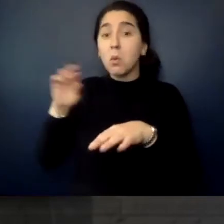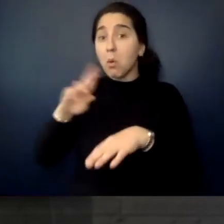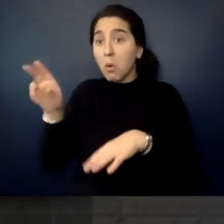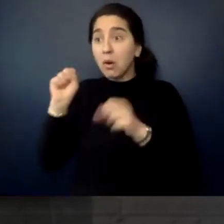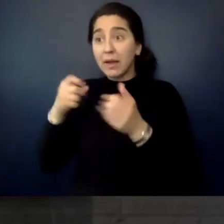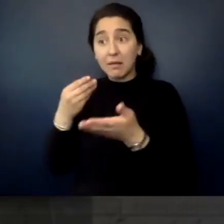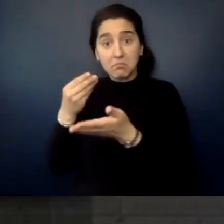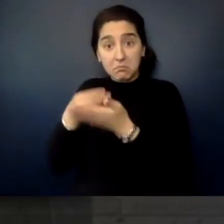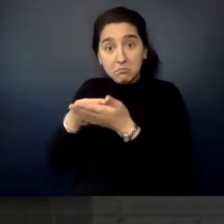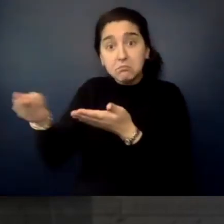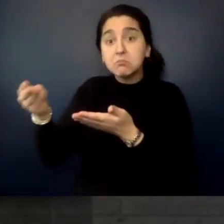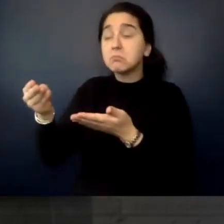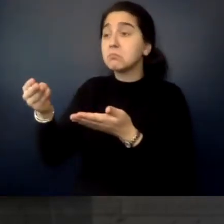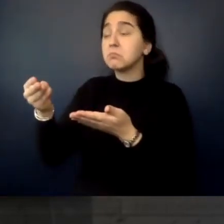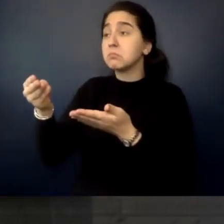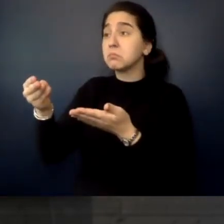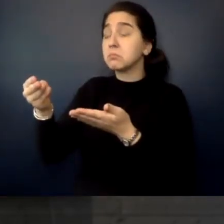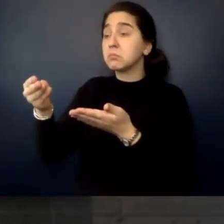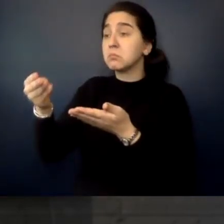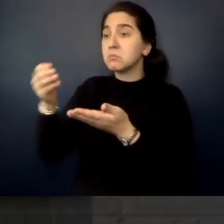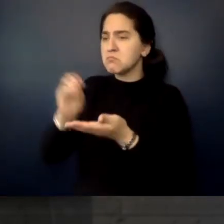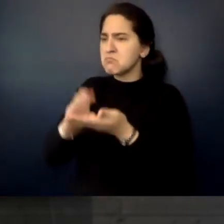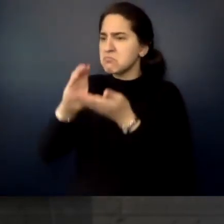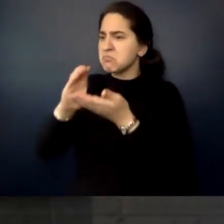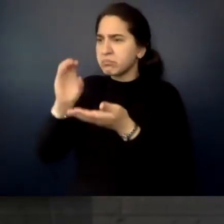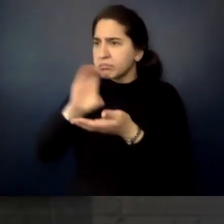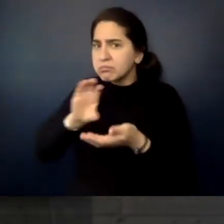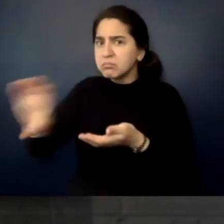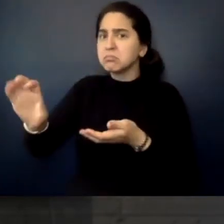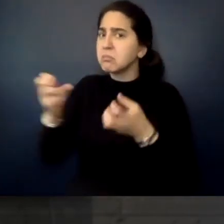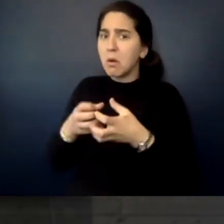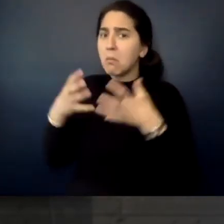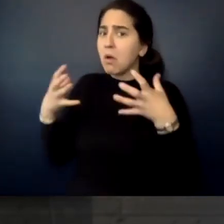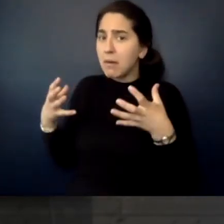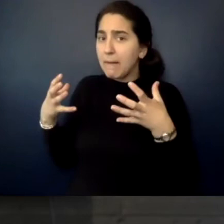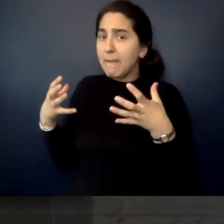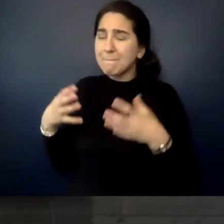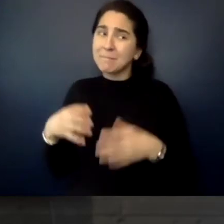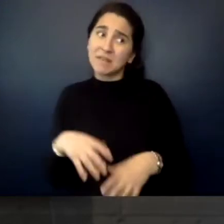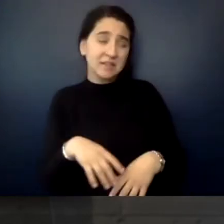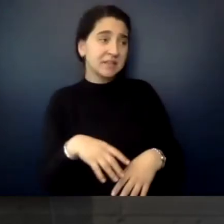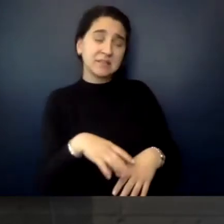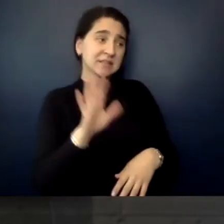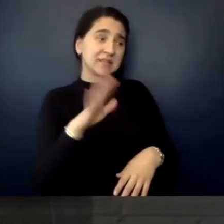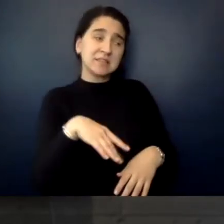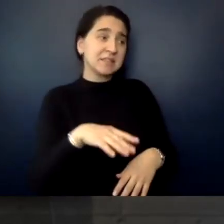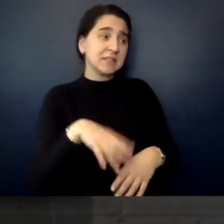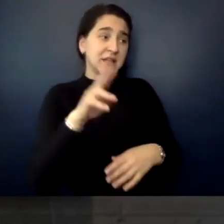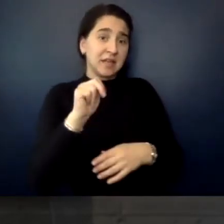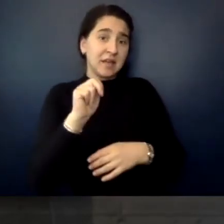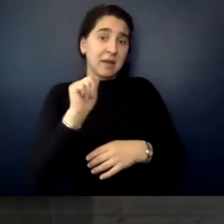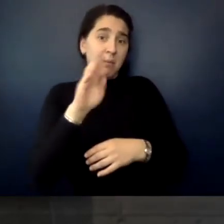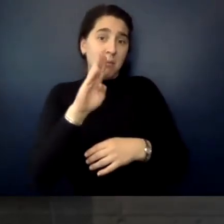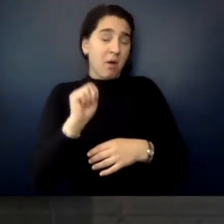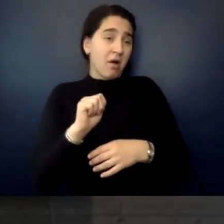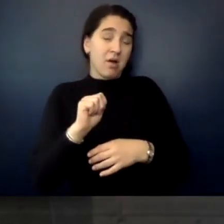But Naboth replied, "The Lord forbid that I should give you the inheritance of my